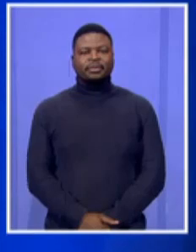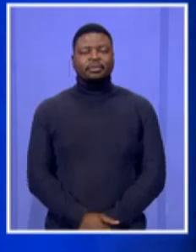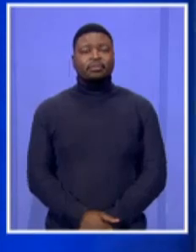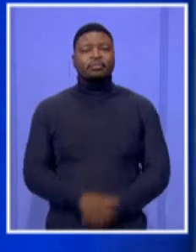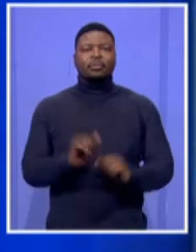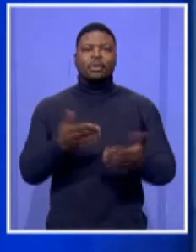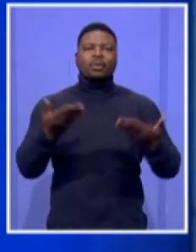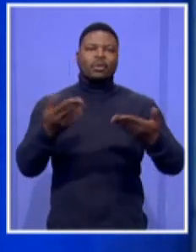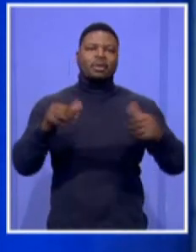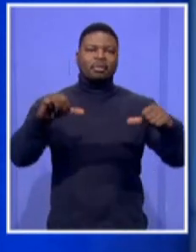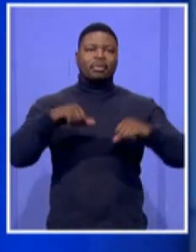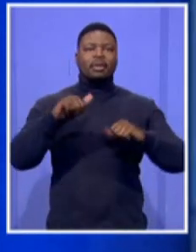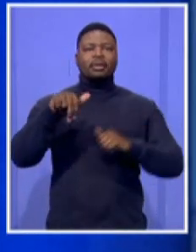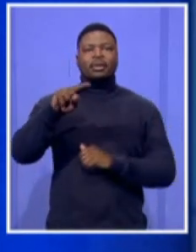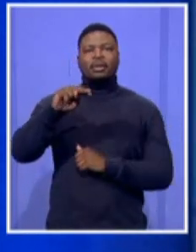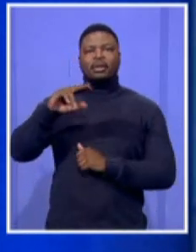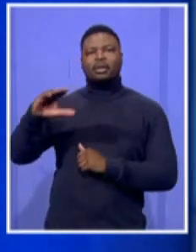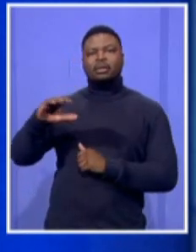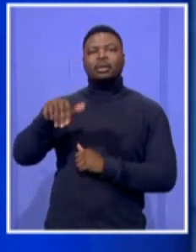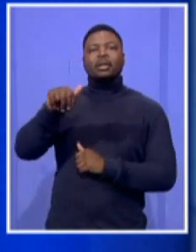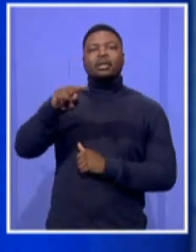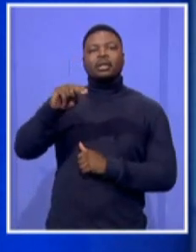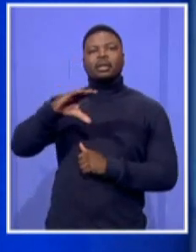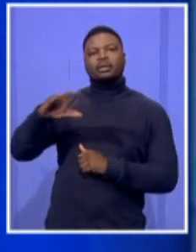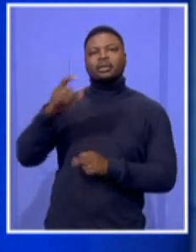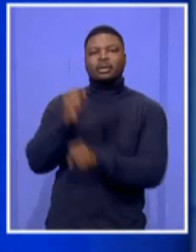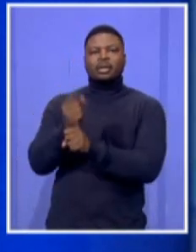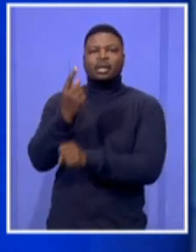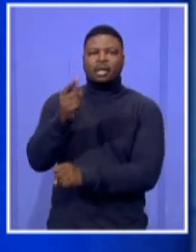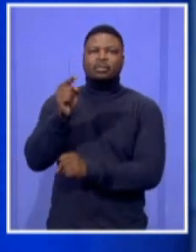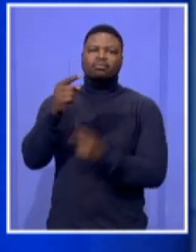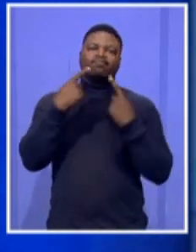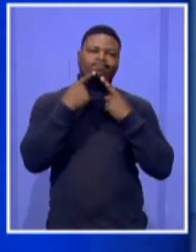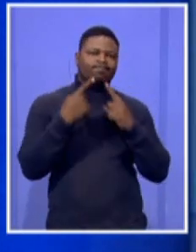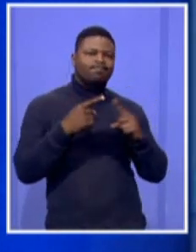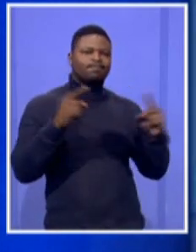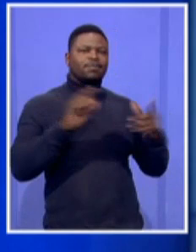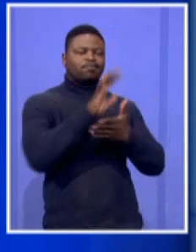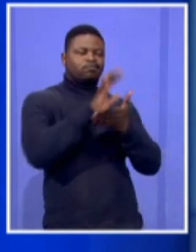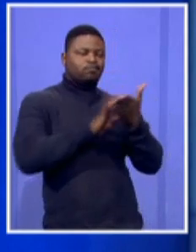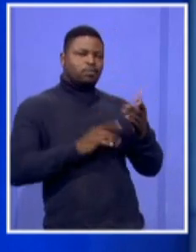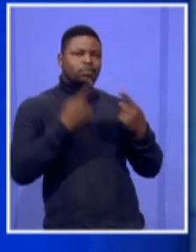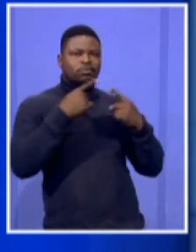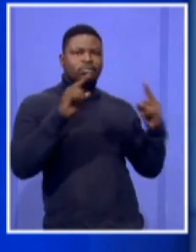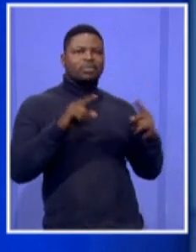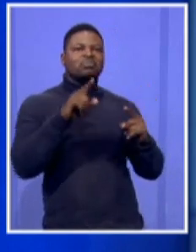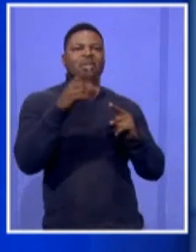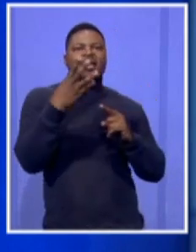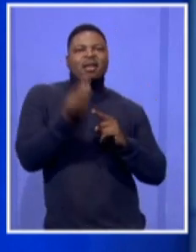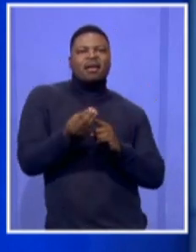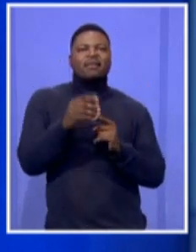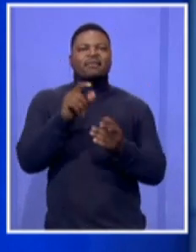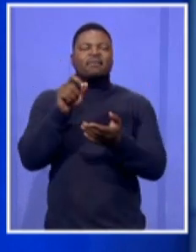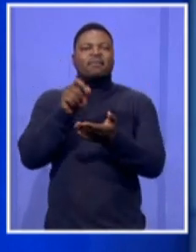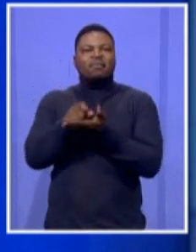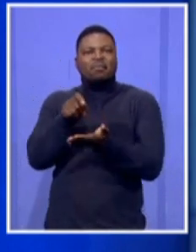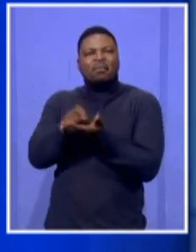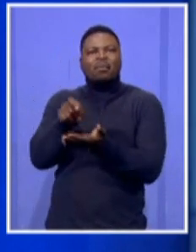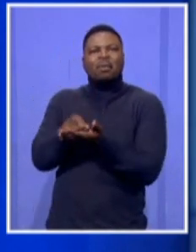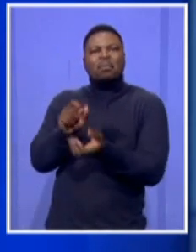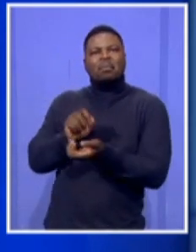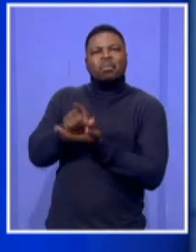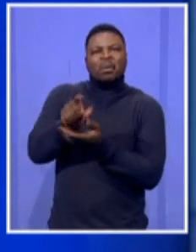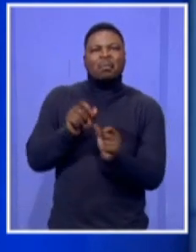Welcome back. The ANC in Gauteng has released a statement condemning what it calls the attacks and threats by right-wing groups on ANC